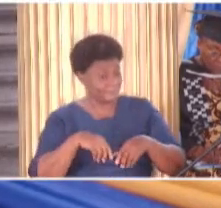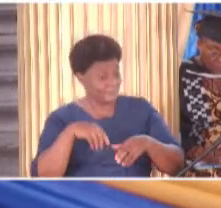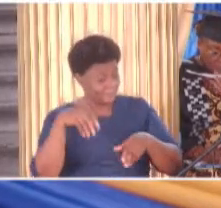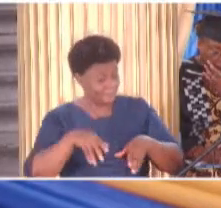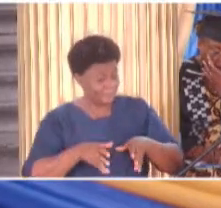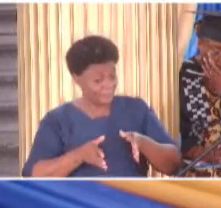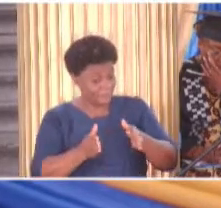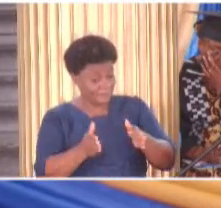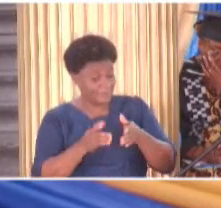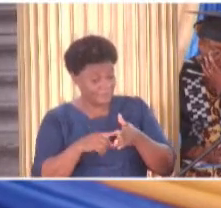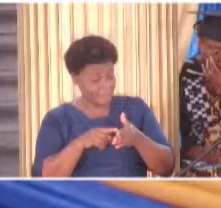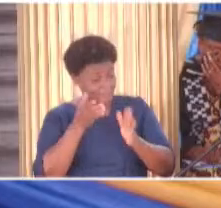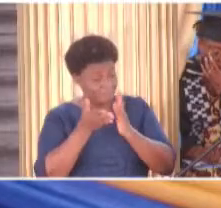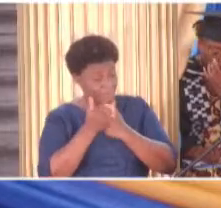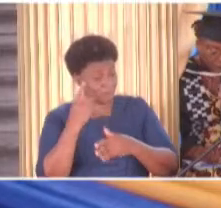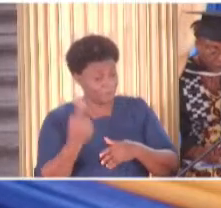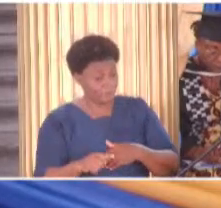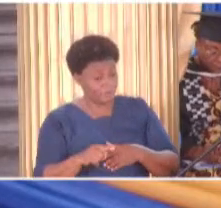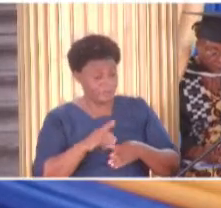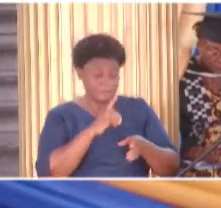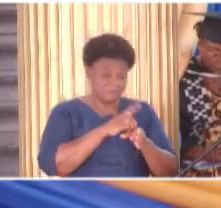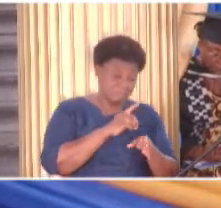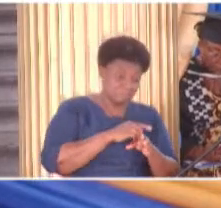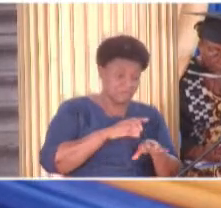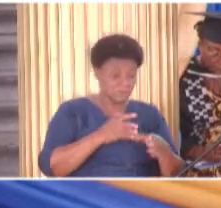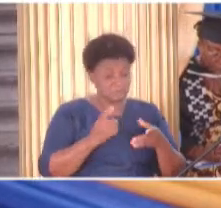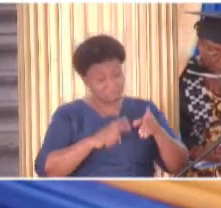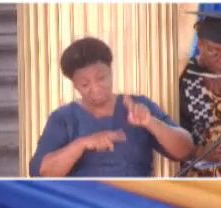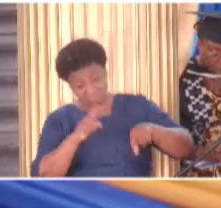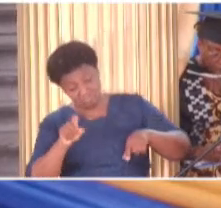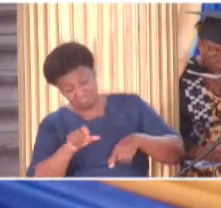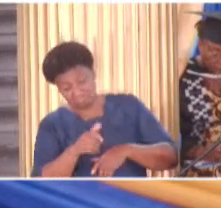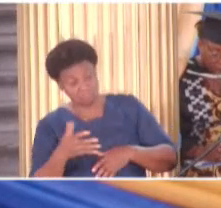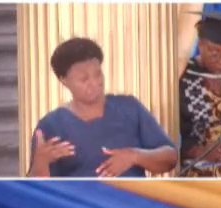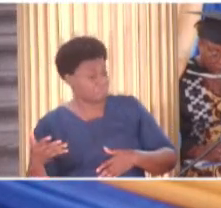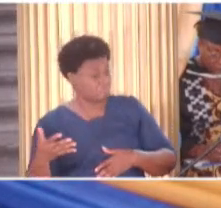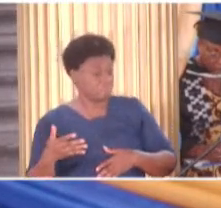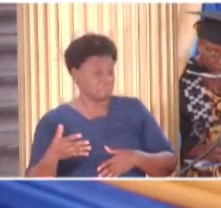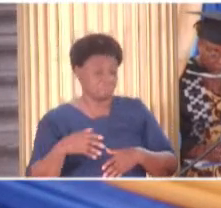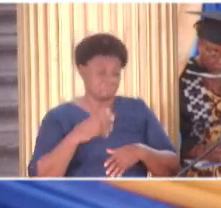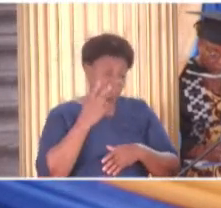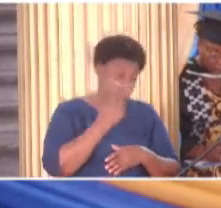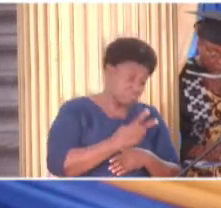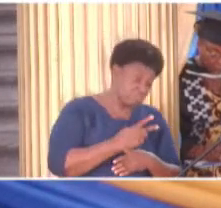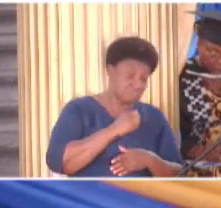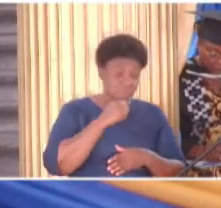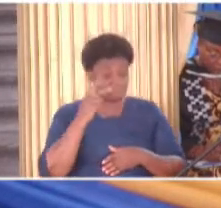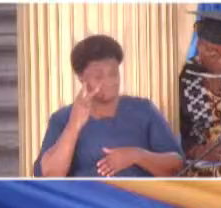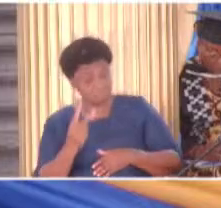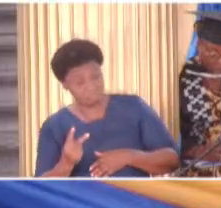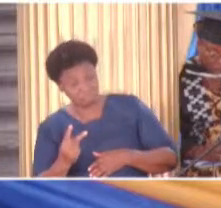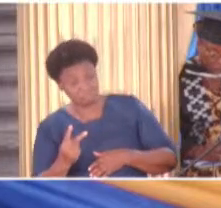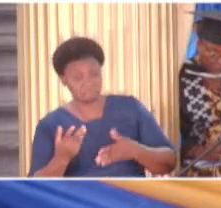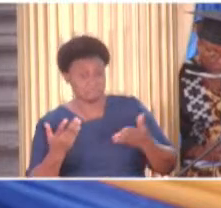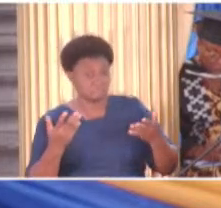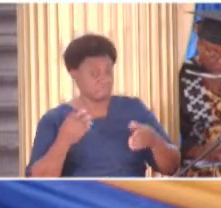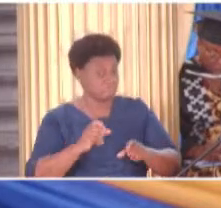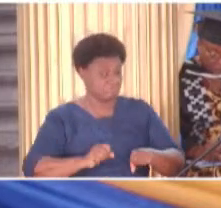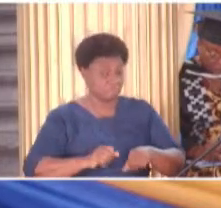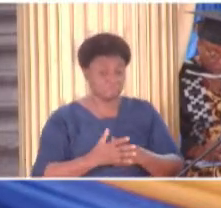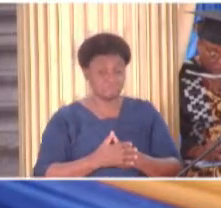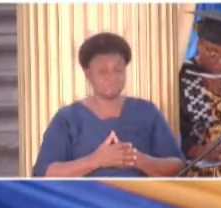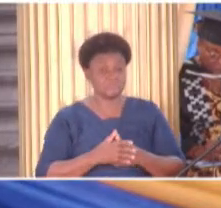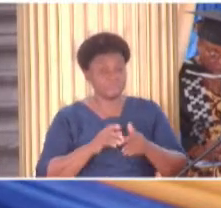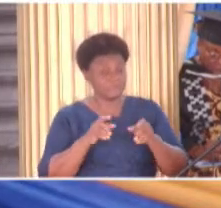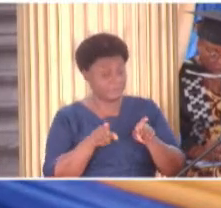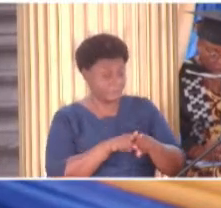imposed by the disability of diverse nature, visible and invisible types. But